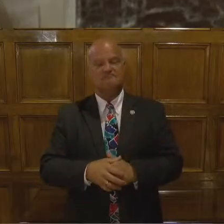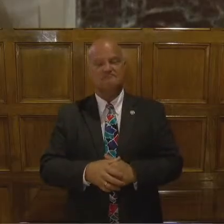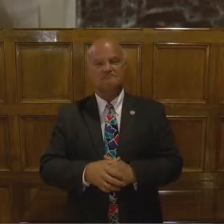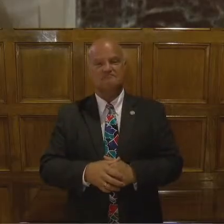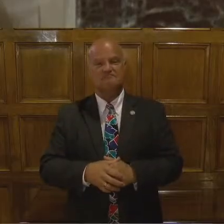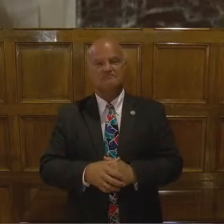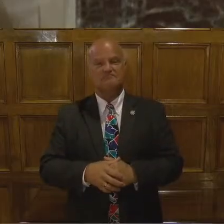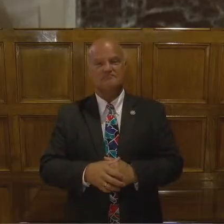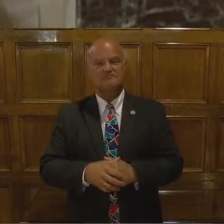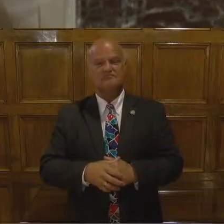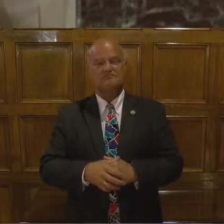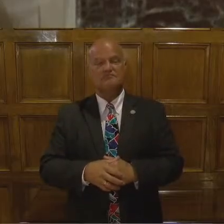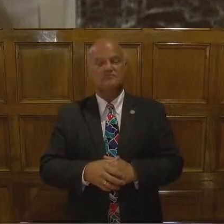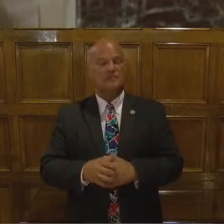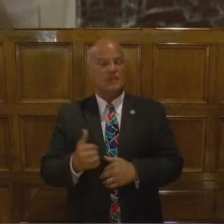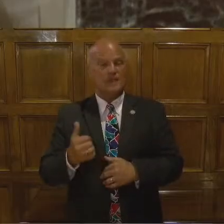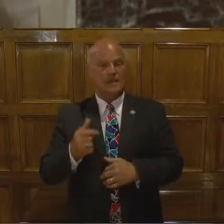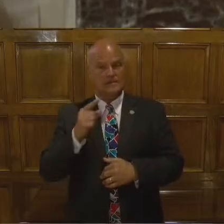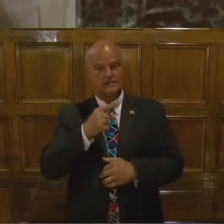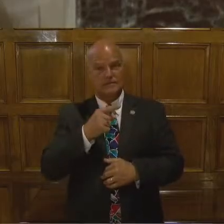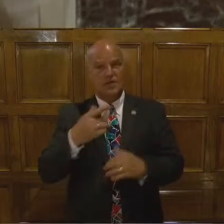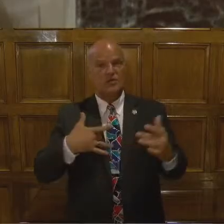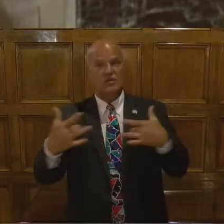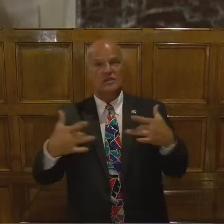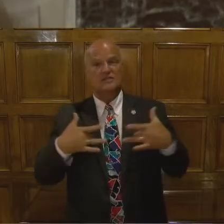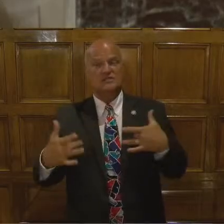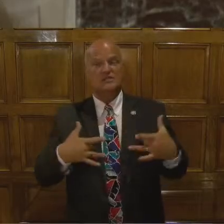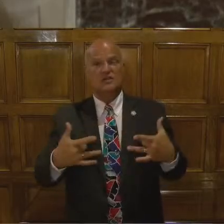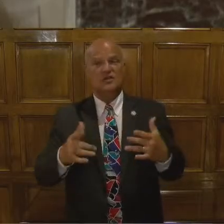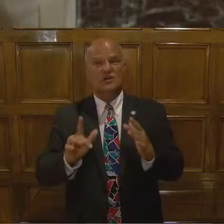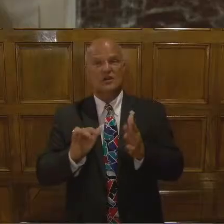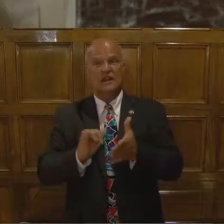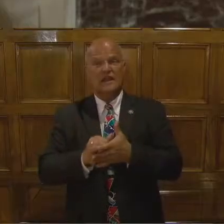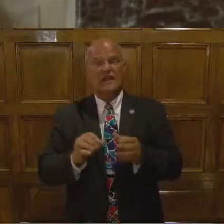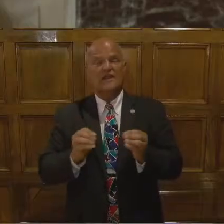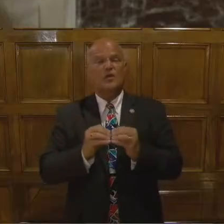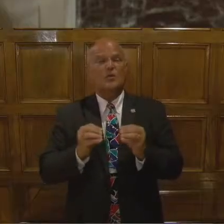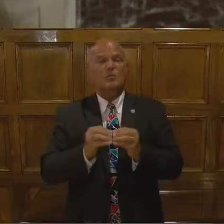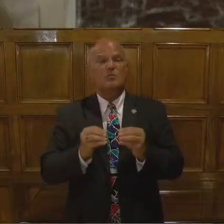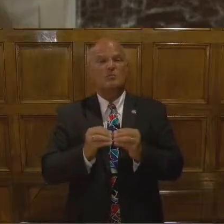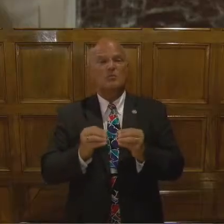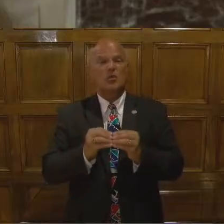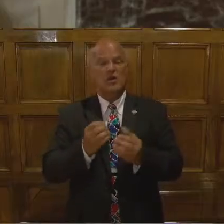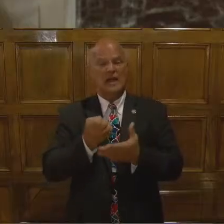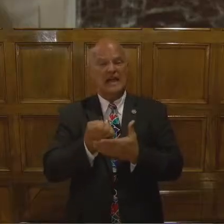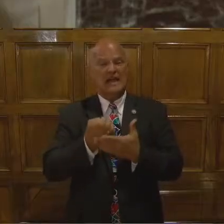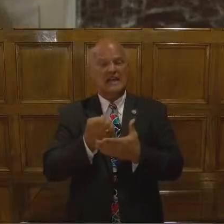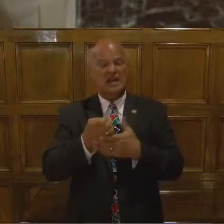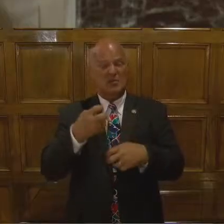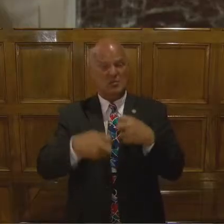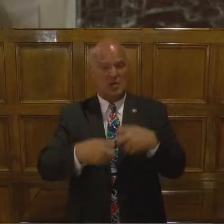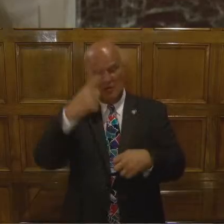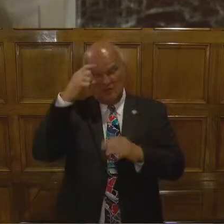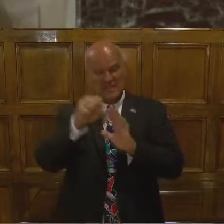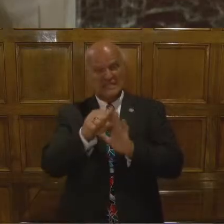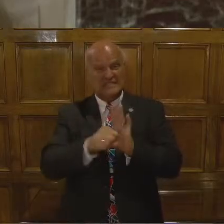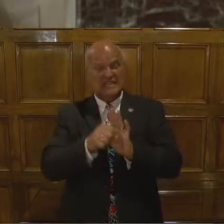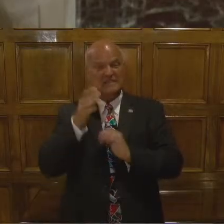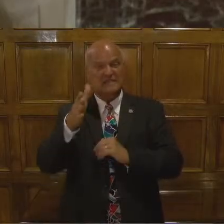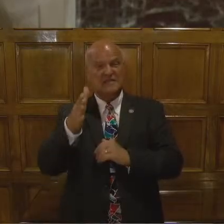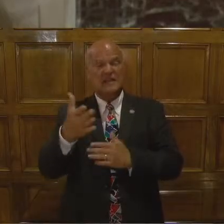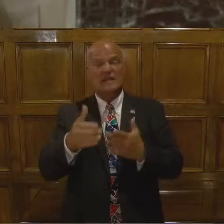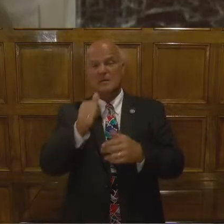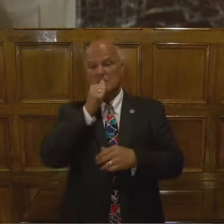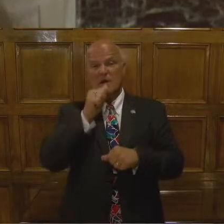Are you concerned at all that this might be a sign, though, of more economic fallout for the state if you start seeing